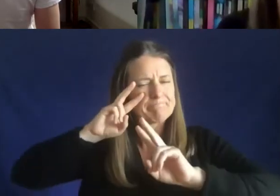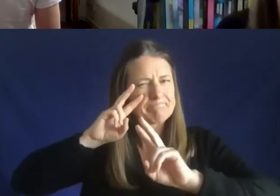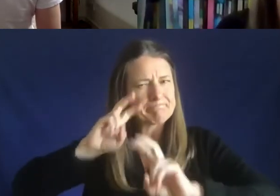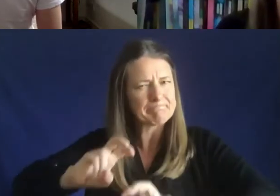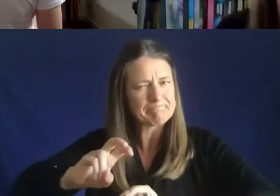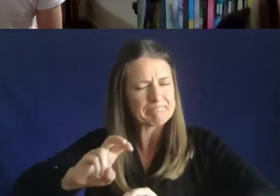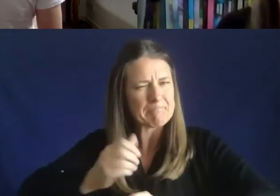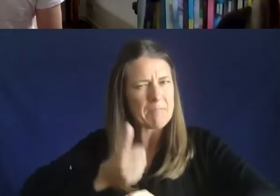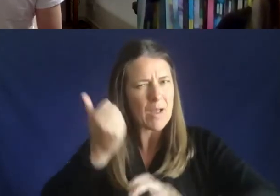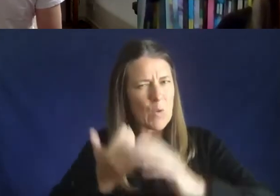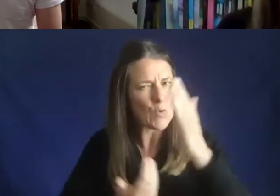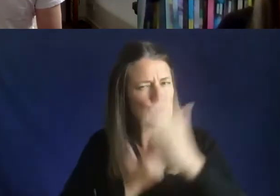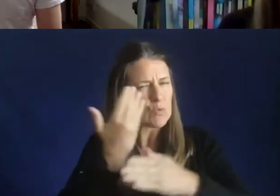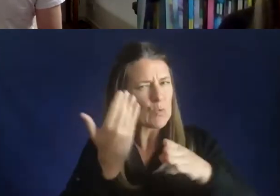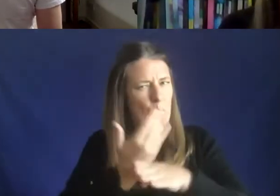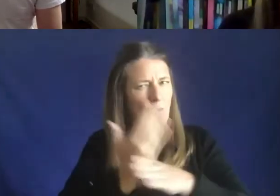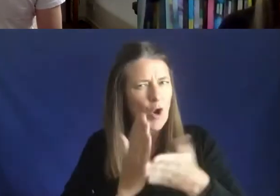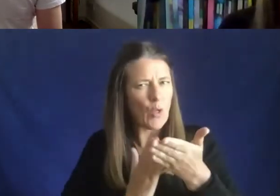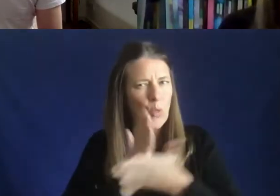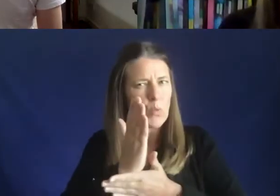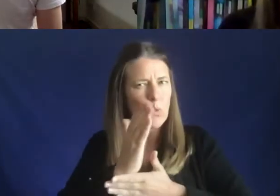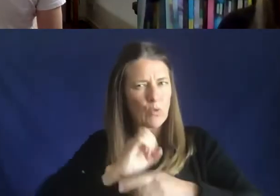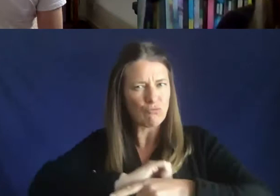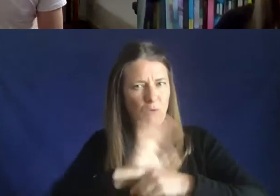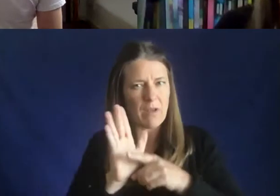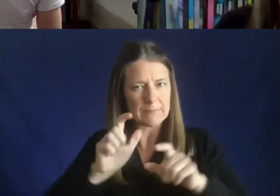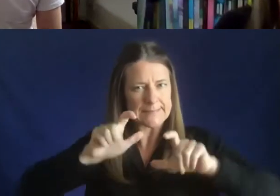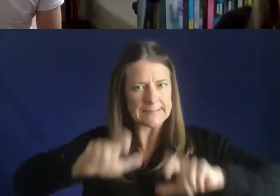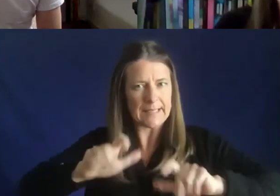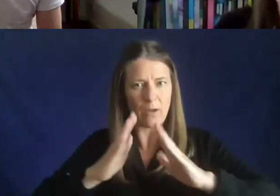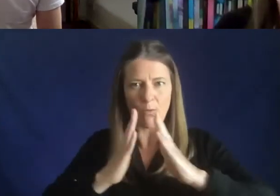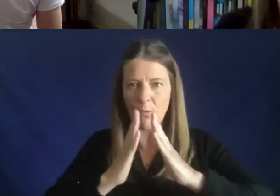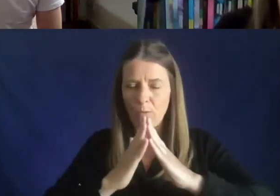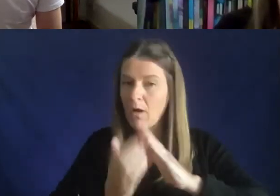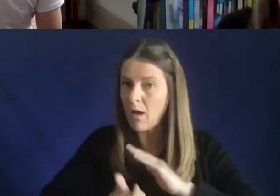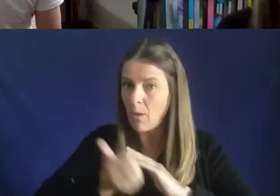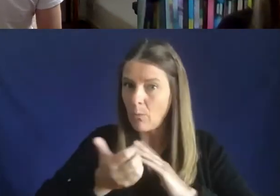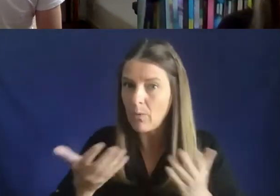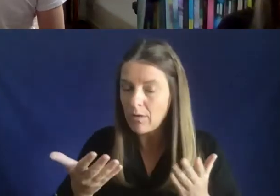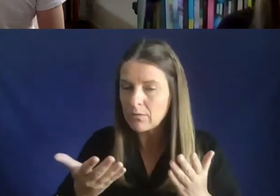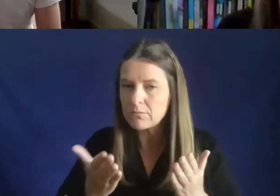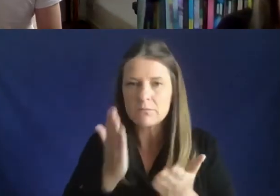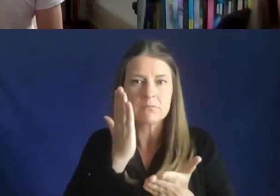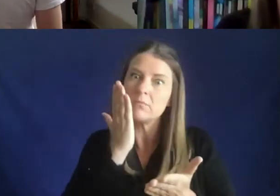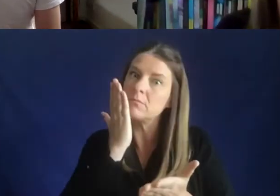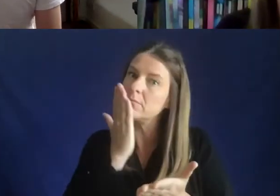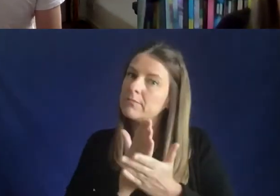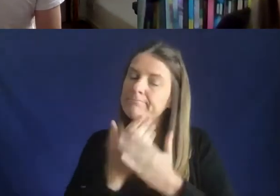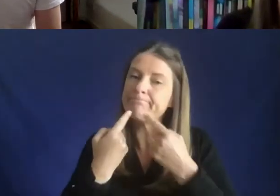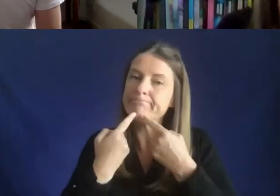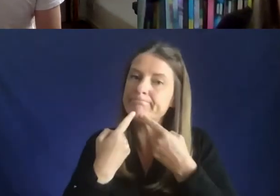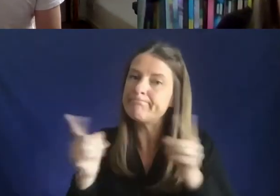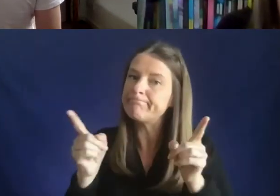in quarantine. And I just want to say how proud I am of all of the students for